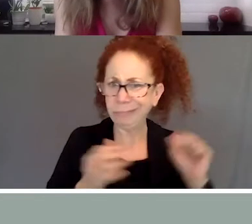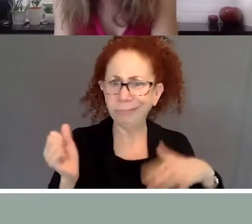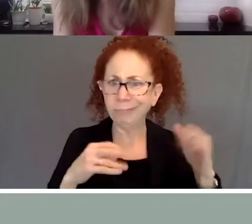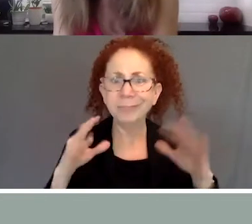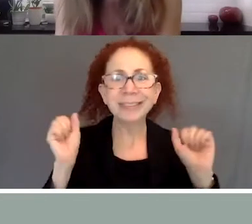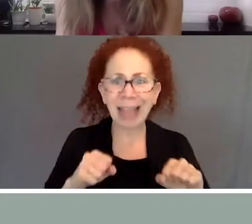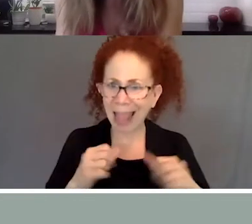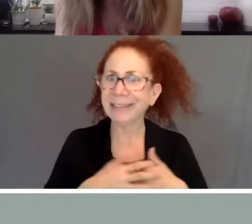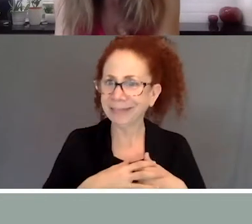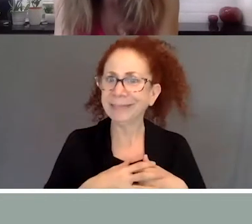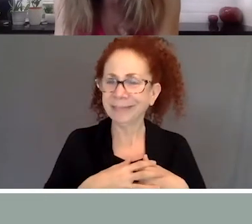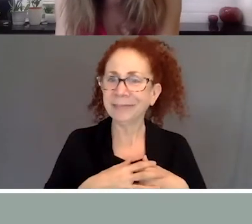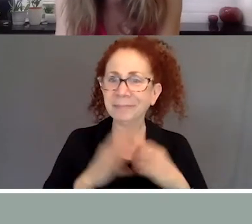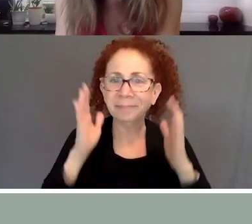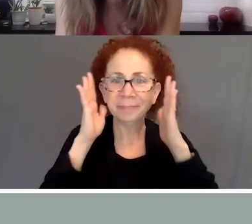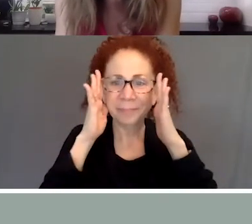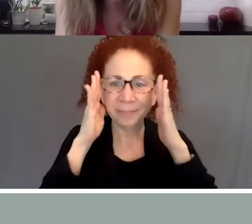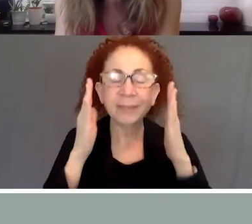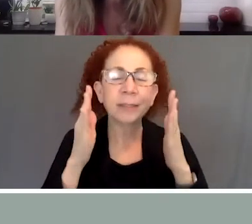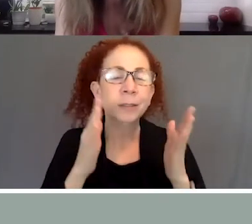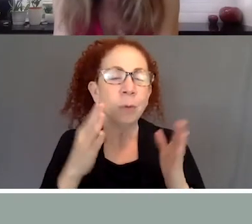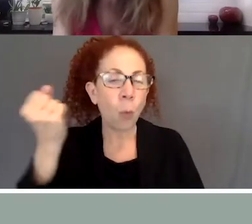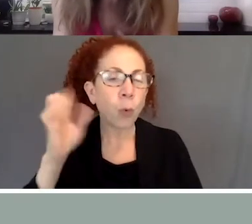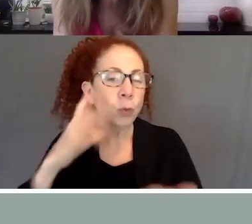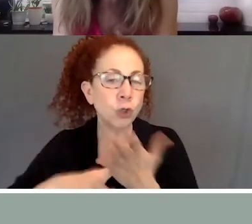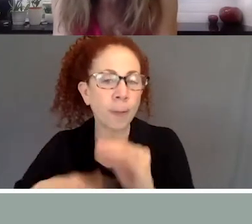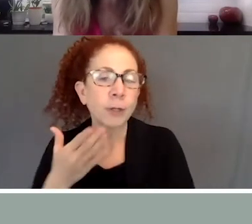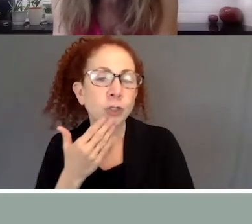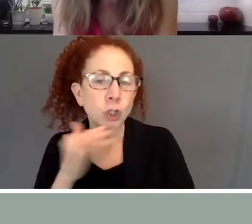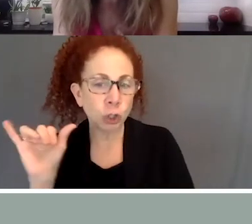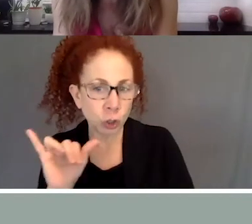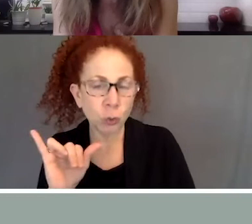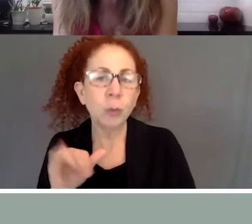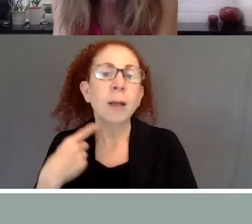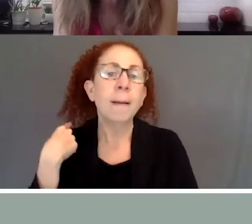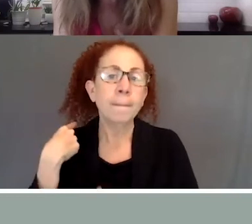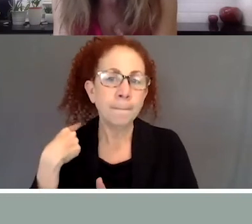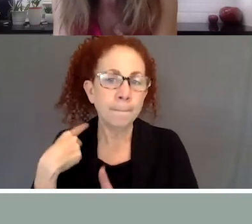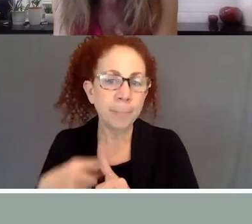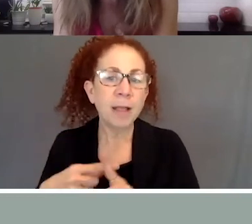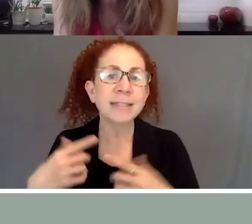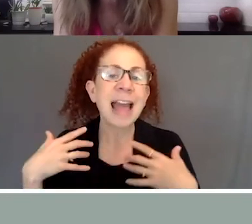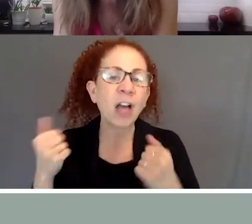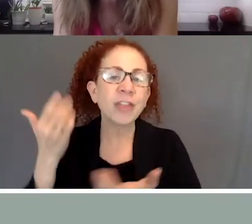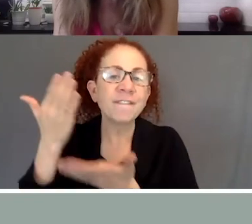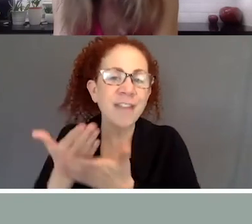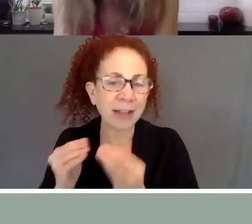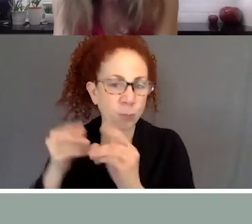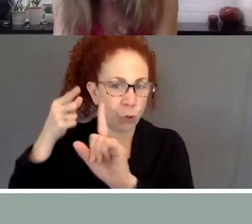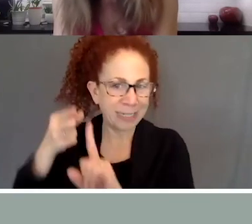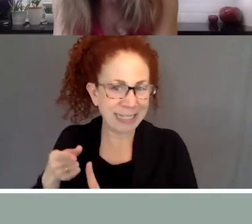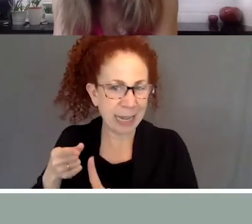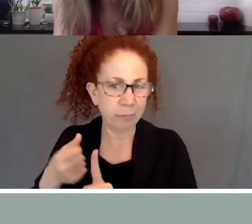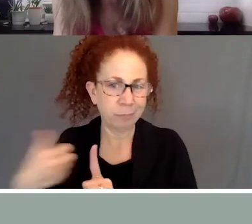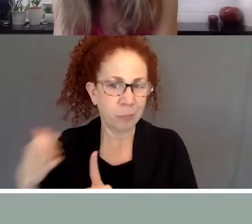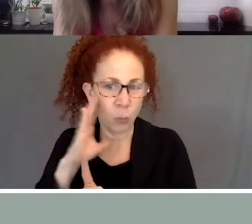these things in. We're going to talk about sugar in just a minute, and we're going to also focus on some healthy fats in a little bit more detail. But